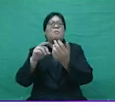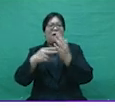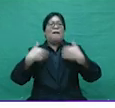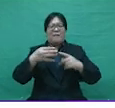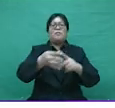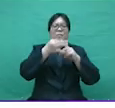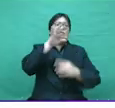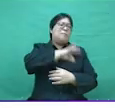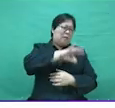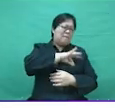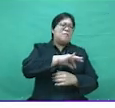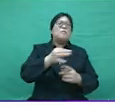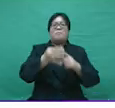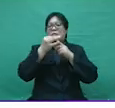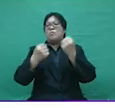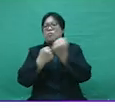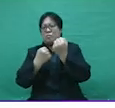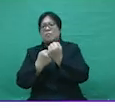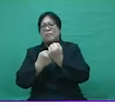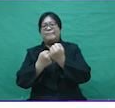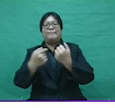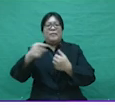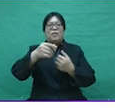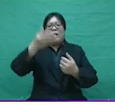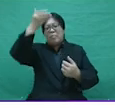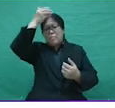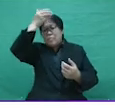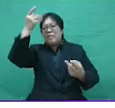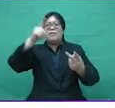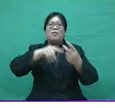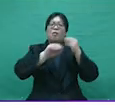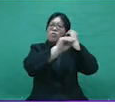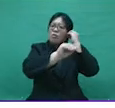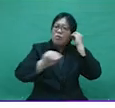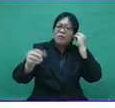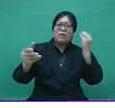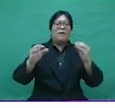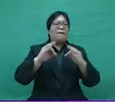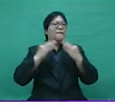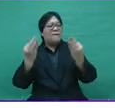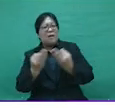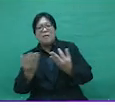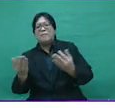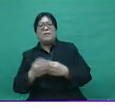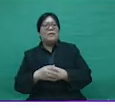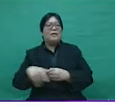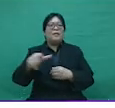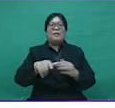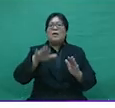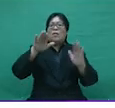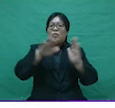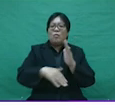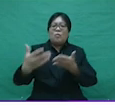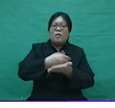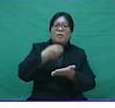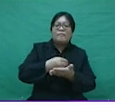been special benefits, special support for the nurses, for the doctors, for the families, for the low